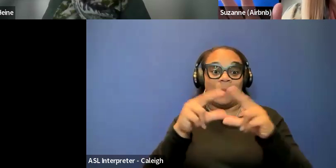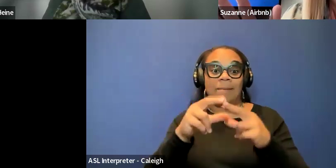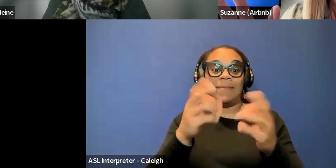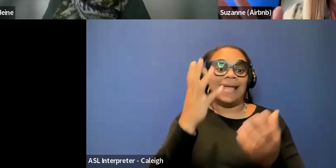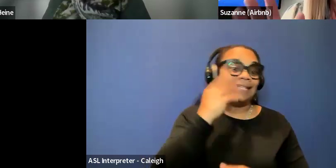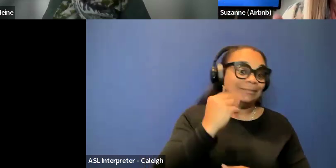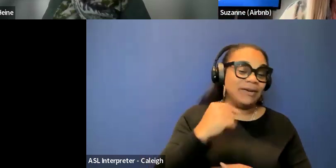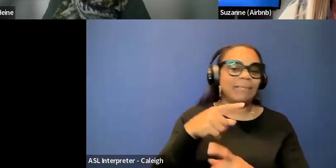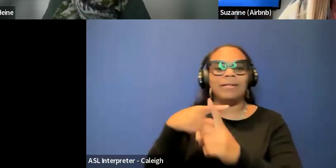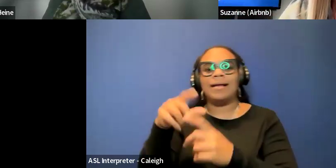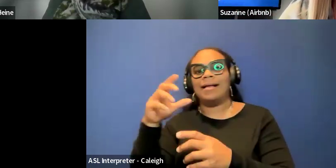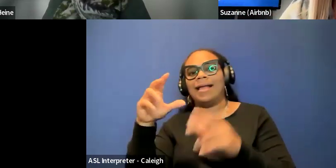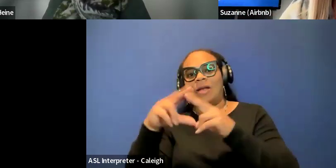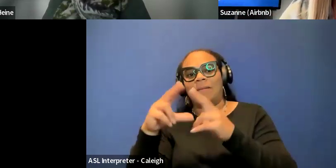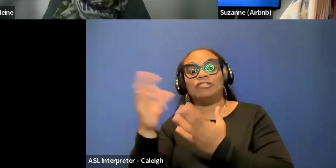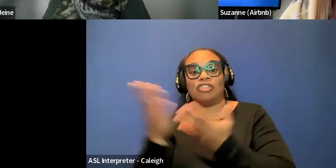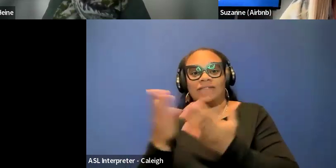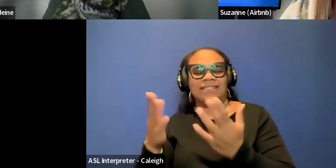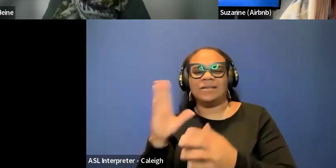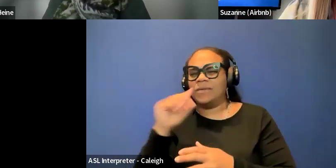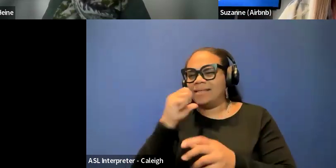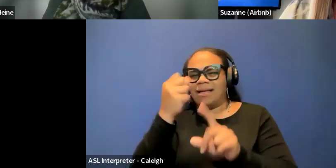not going to go into detail about today, but just to give you a